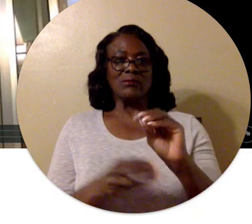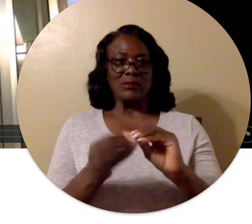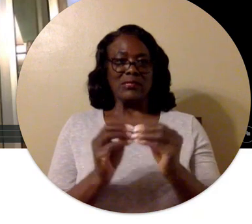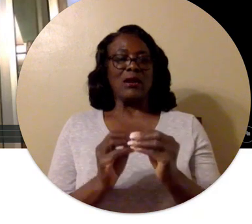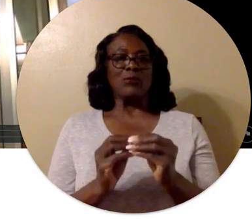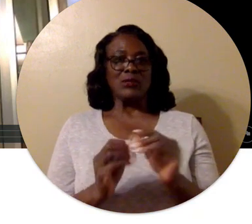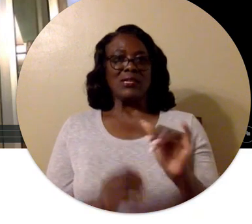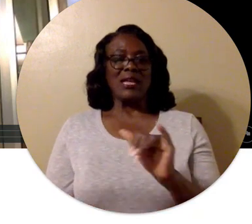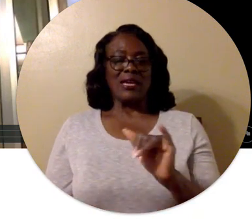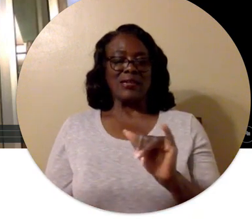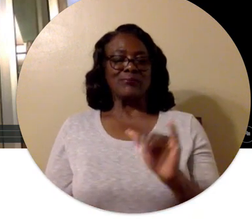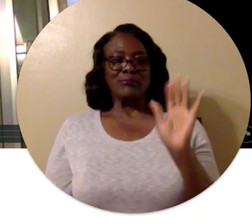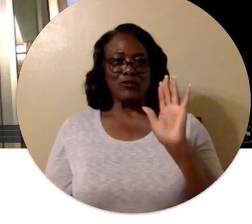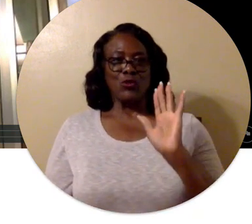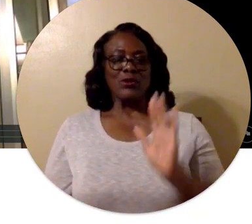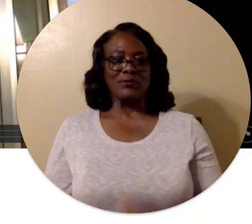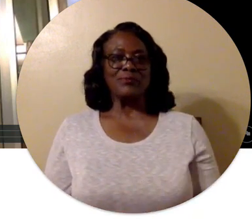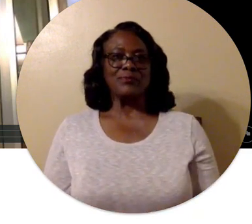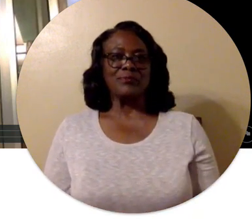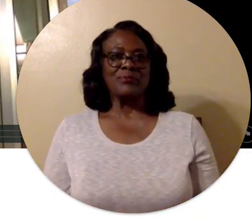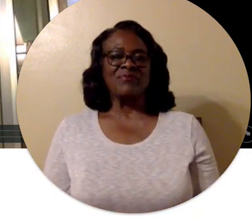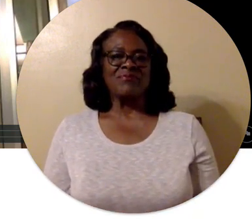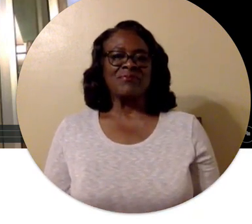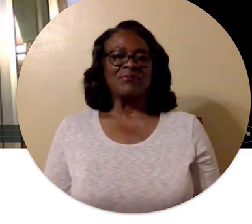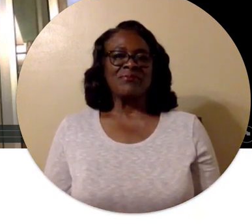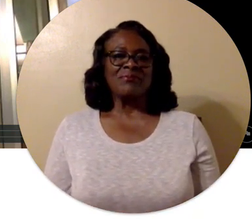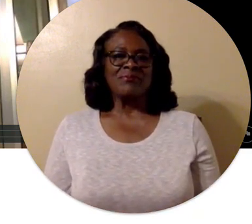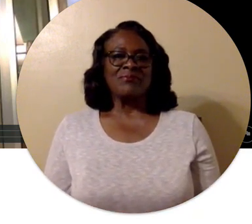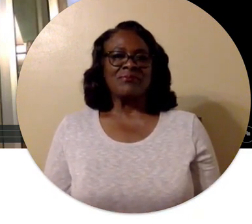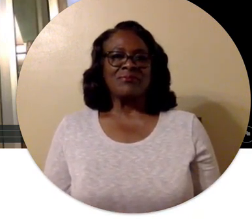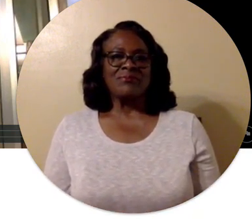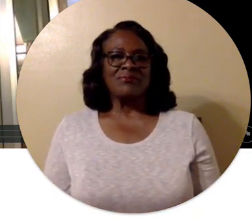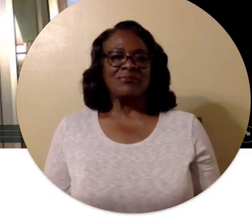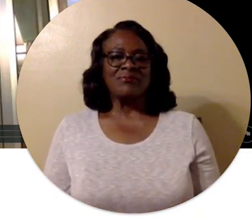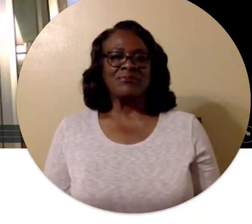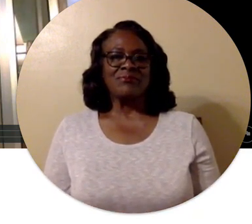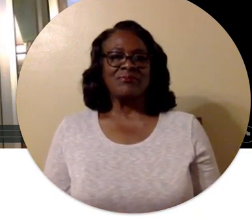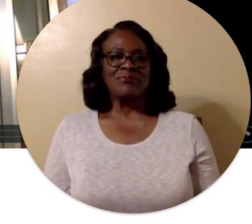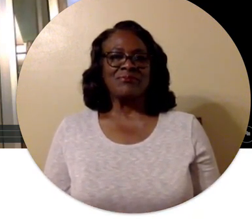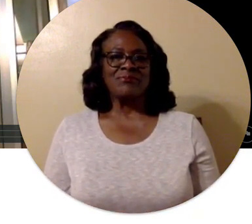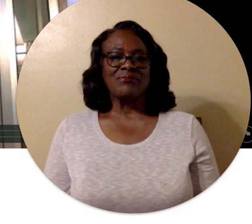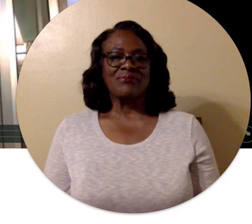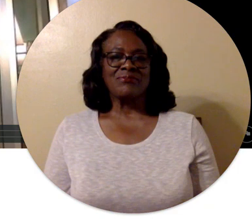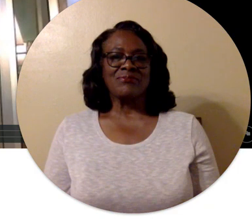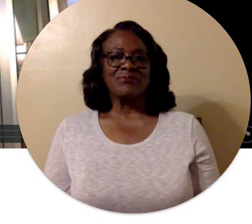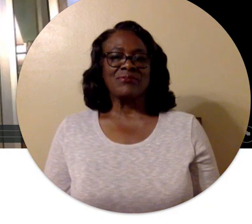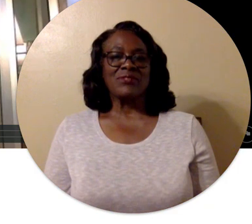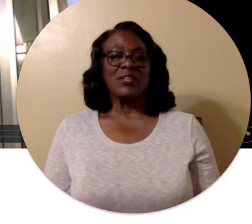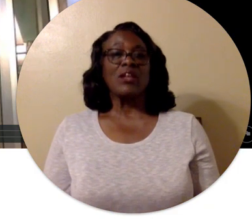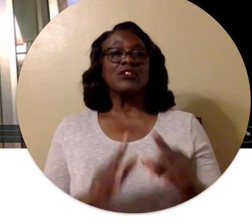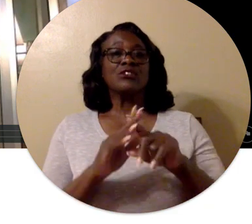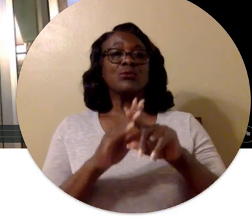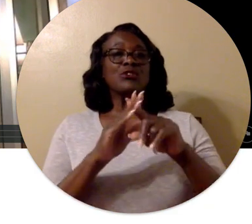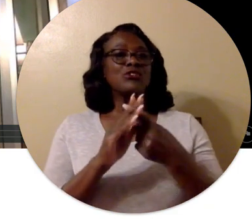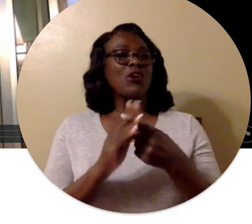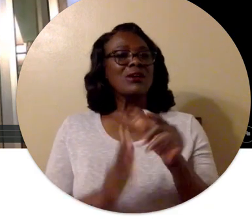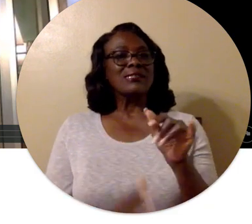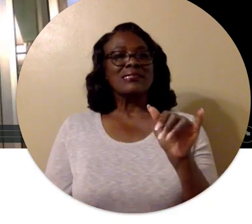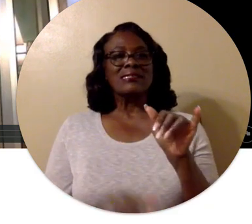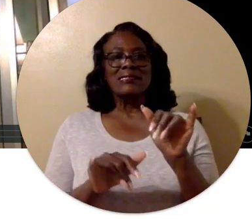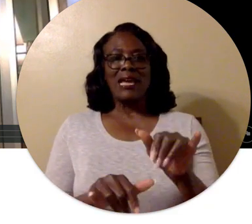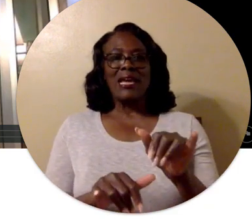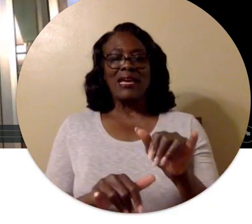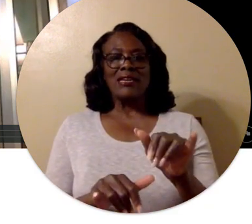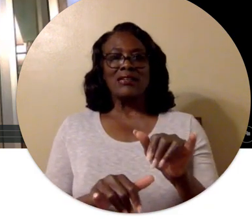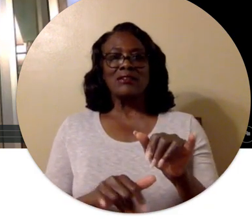had before. Okay, So we're going to start off the same way, except instead of